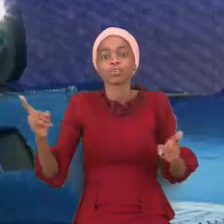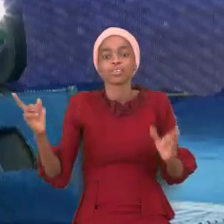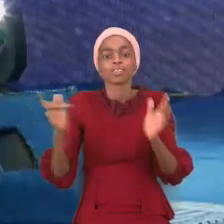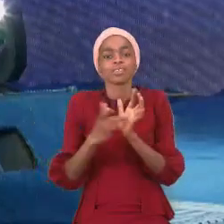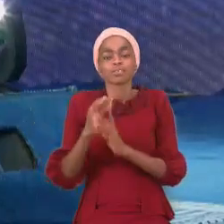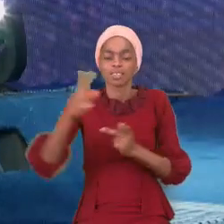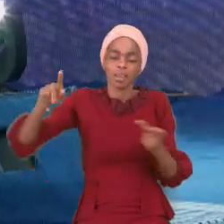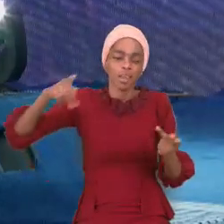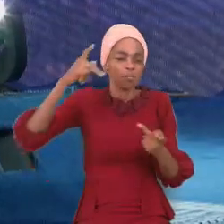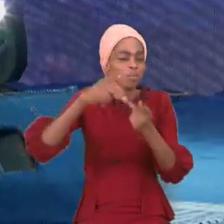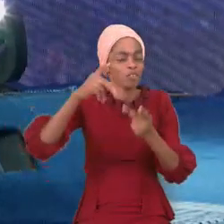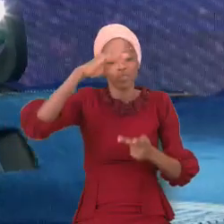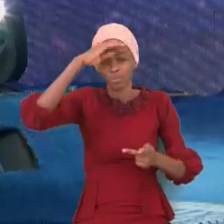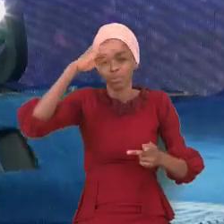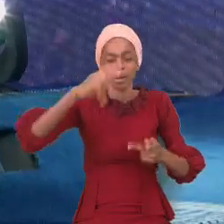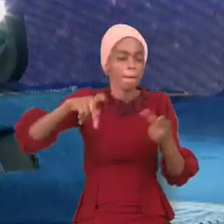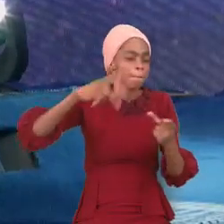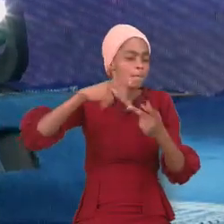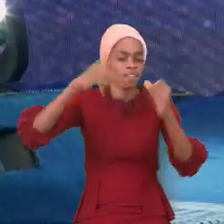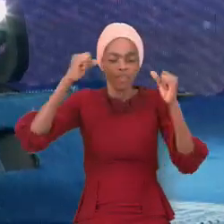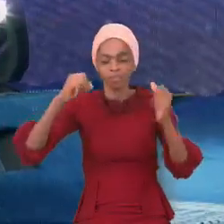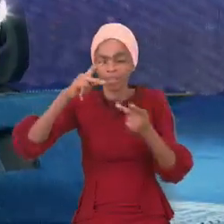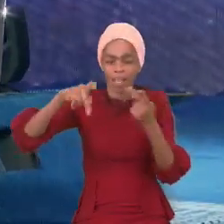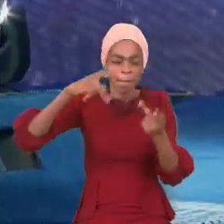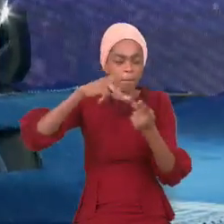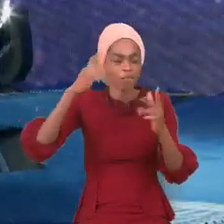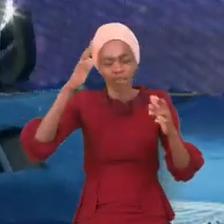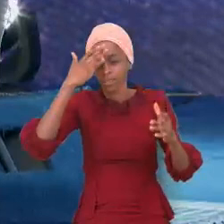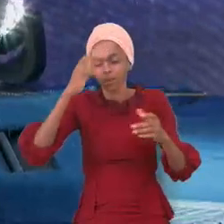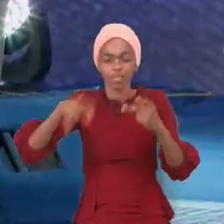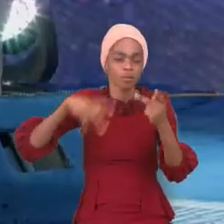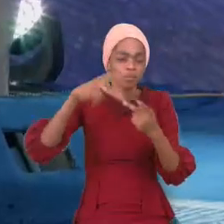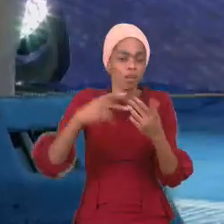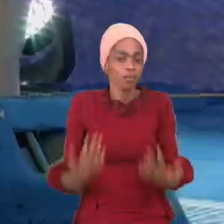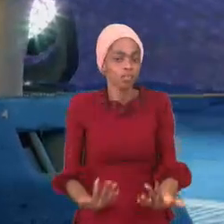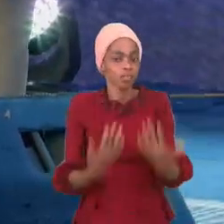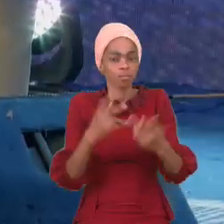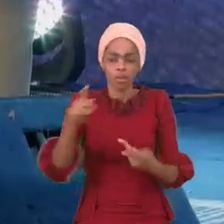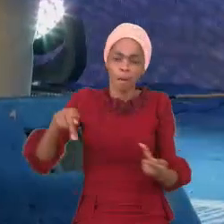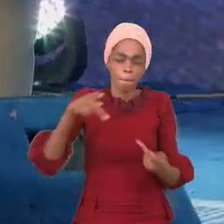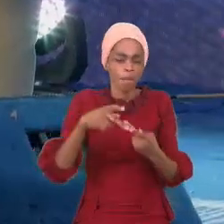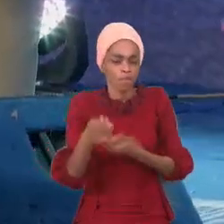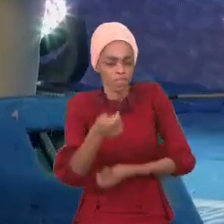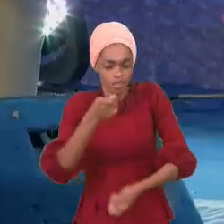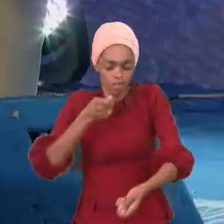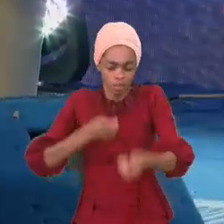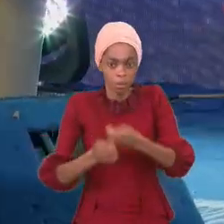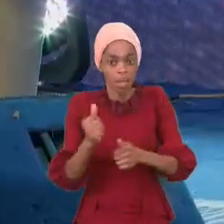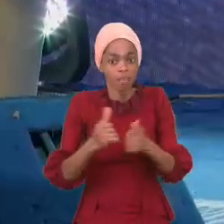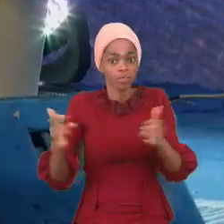one, perfect power, perfect knowledge, perfect sacrifice, and perfect substitution. Everything that he